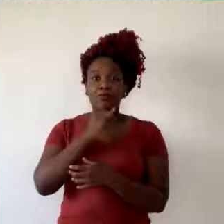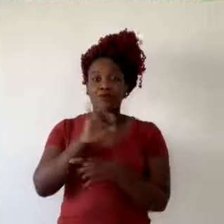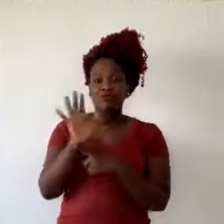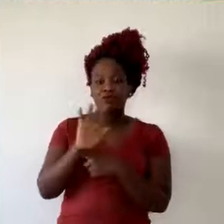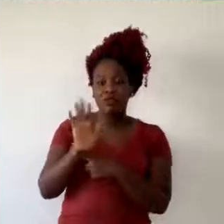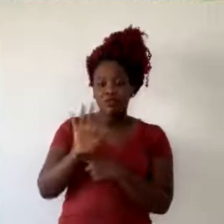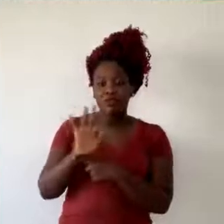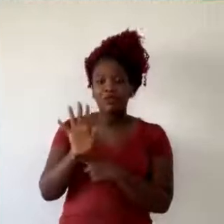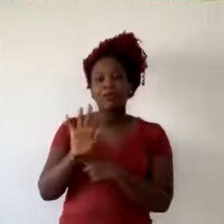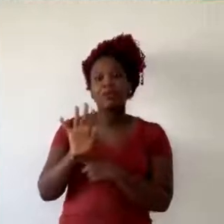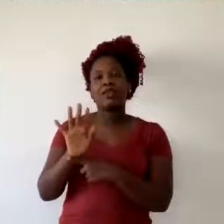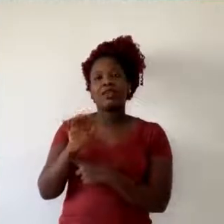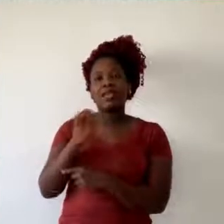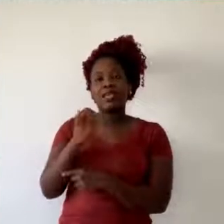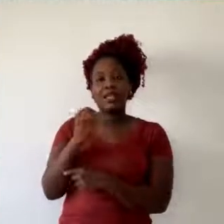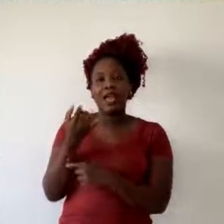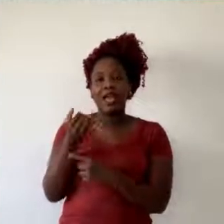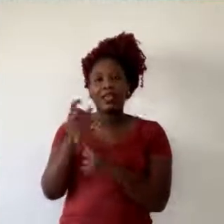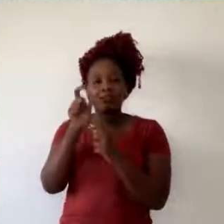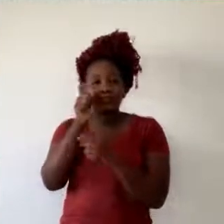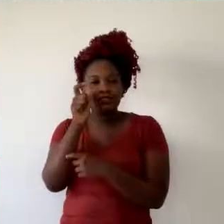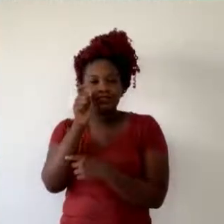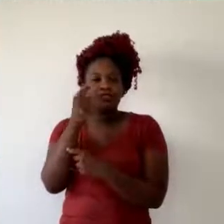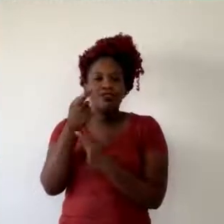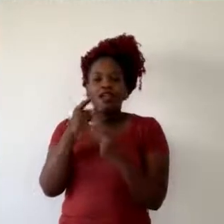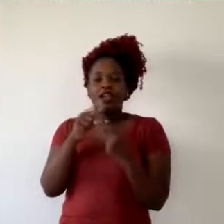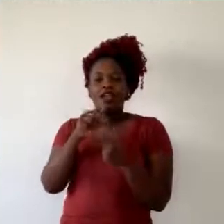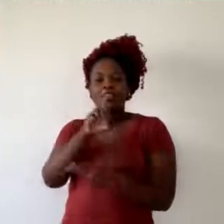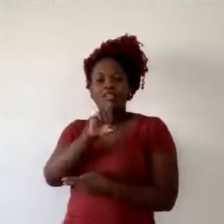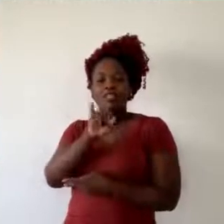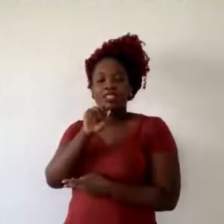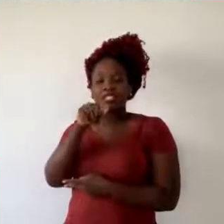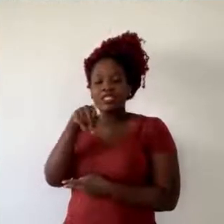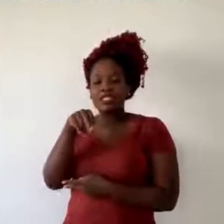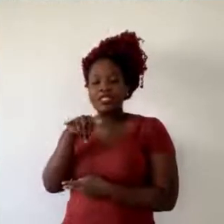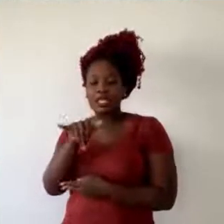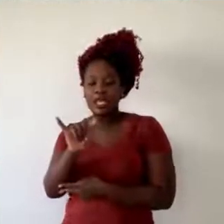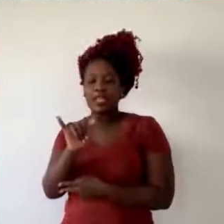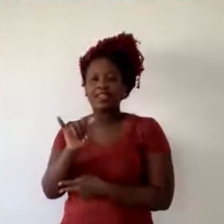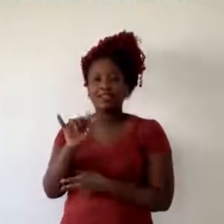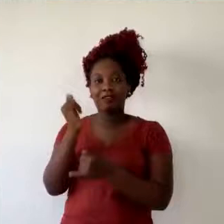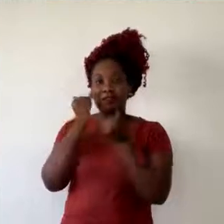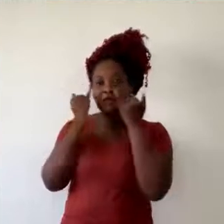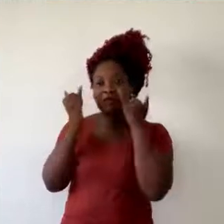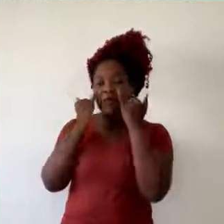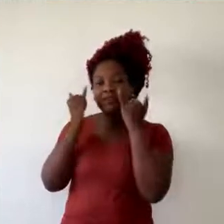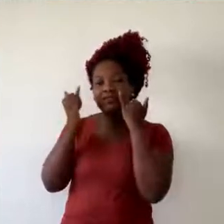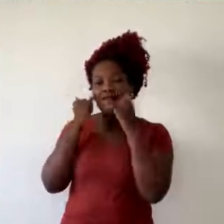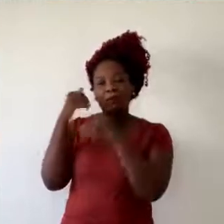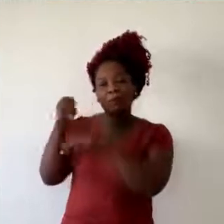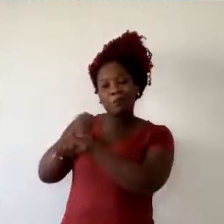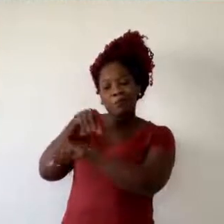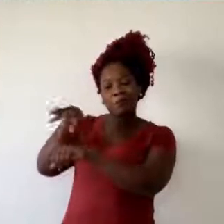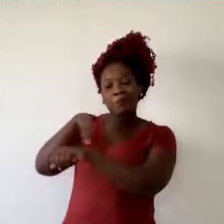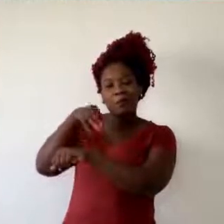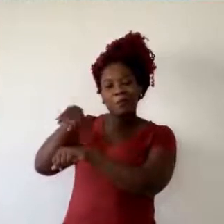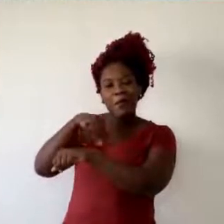have along our lives, the movies that we have watched, the messages that they share with us about